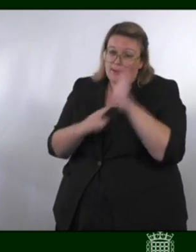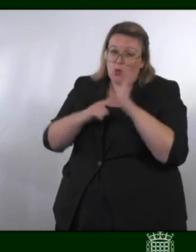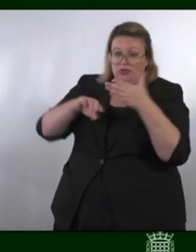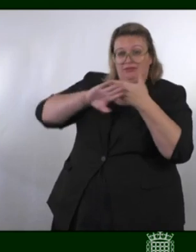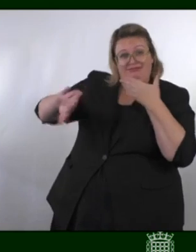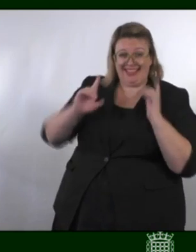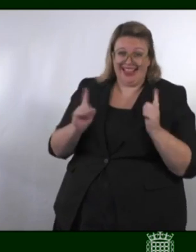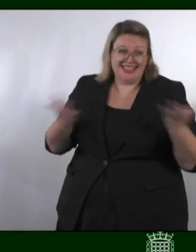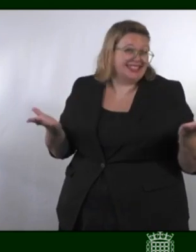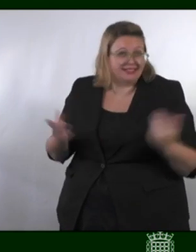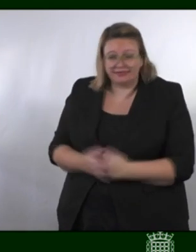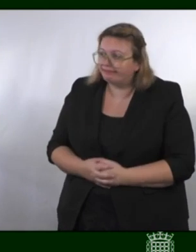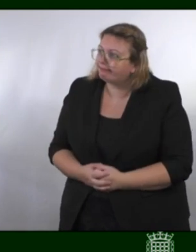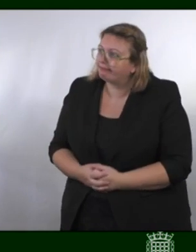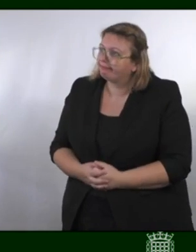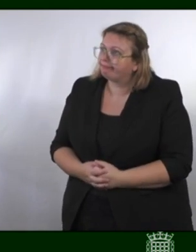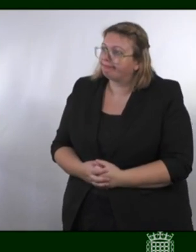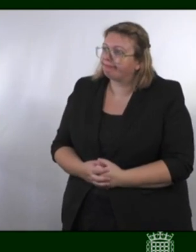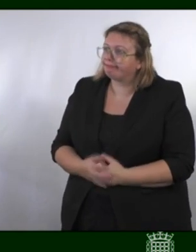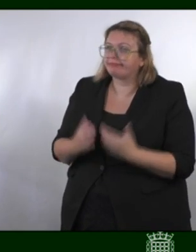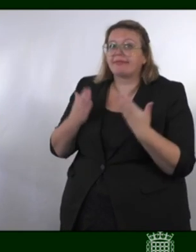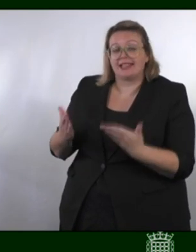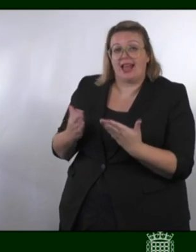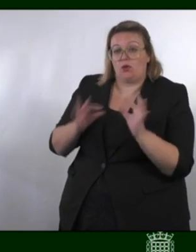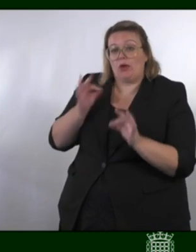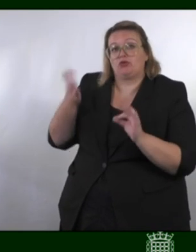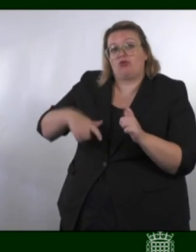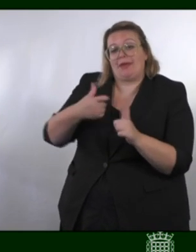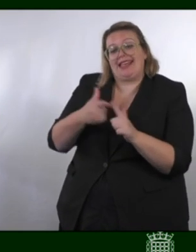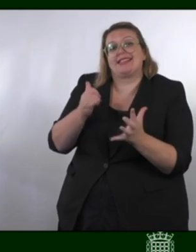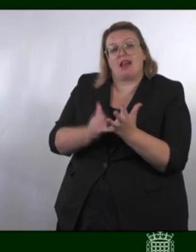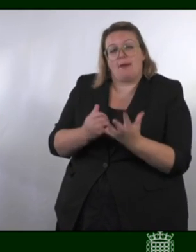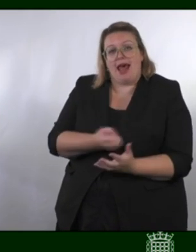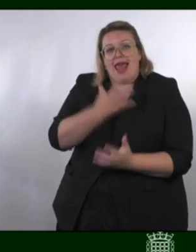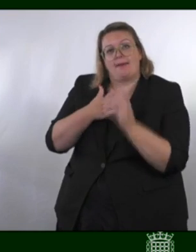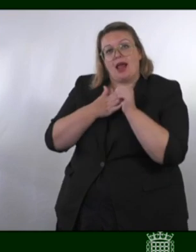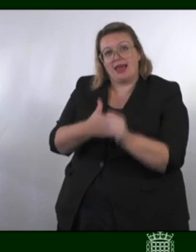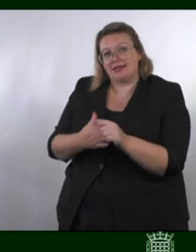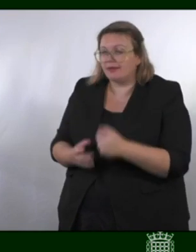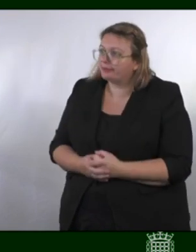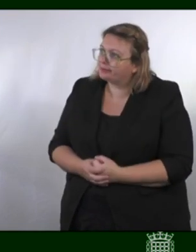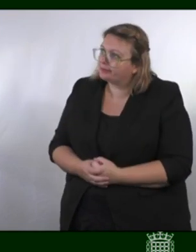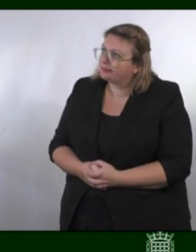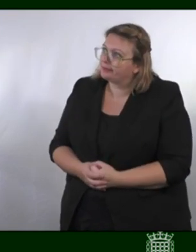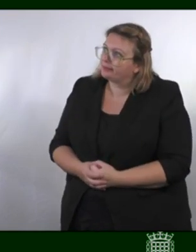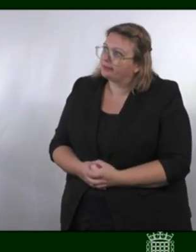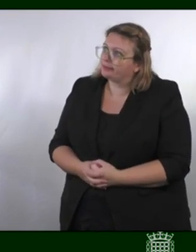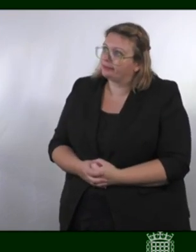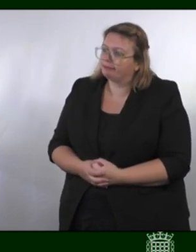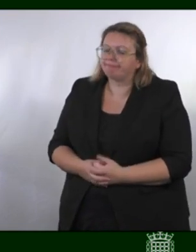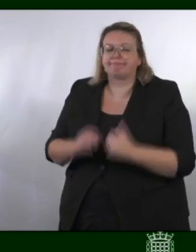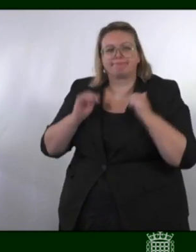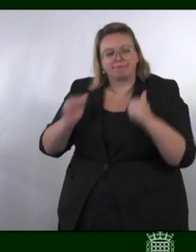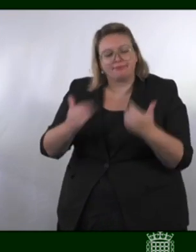Mr. Speaker. We come to the Leader of the Opposition, the Right Honourable Keir Starmer. Thank you, Mr. Speaker. Can I thank the Prime Minister for